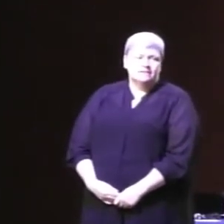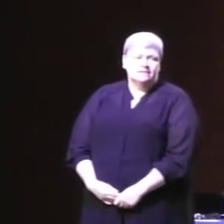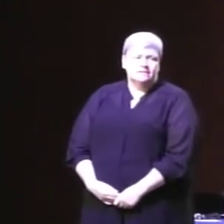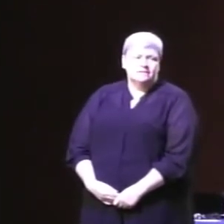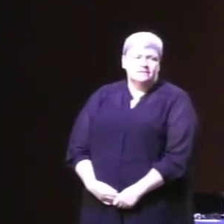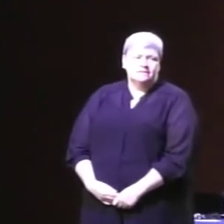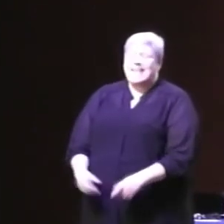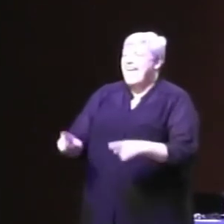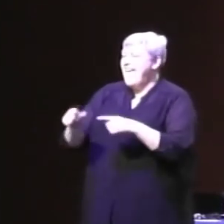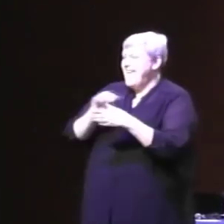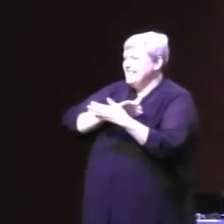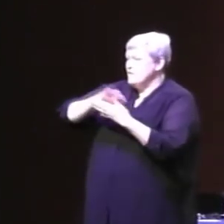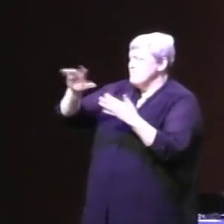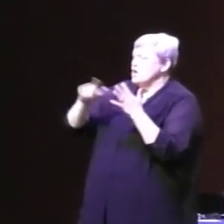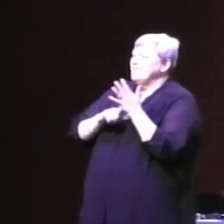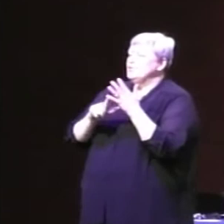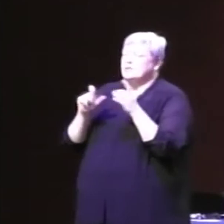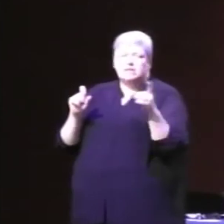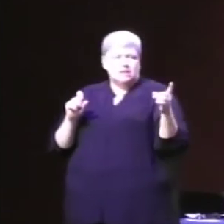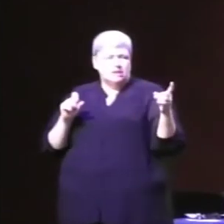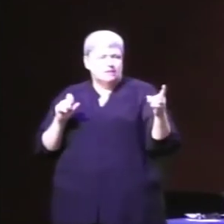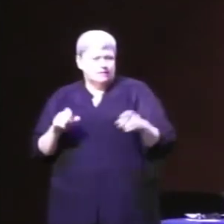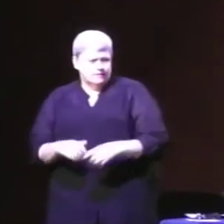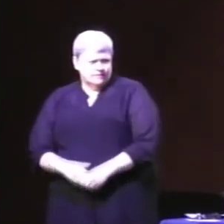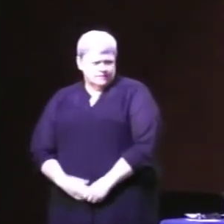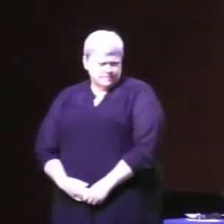Of Edinburgh Trade Union Council.